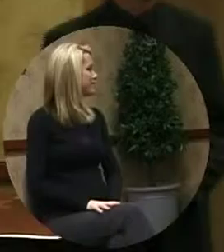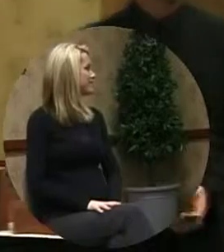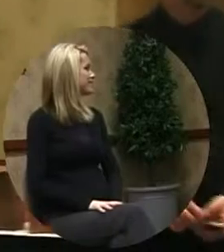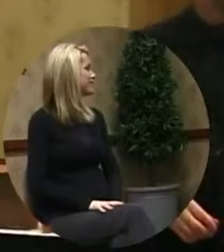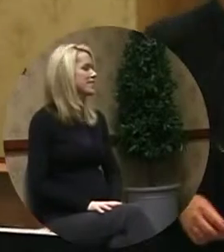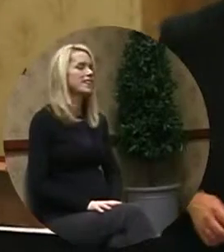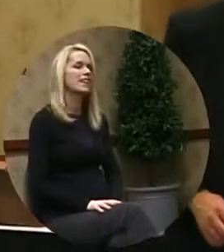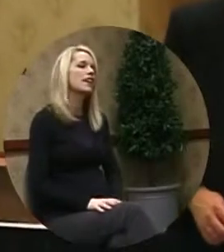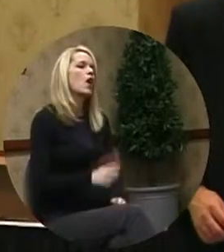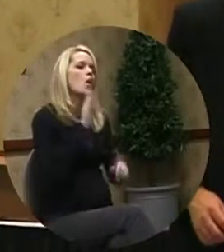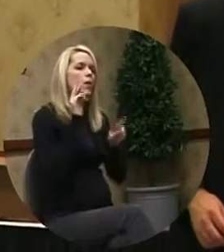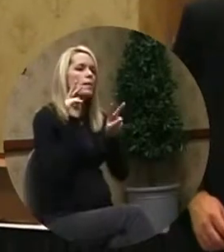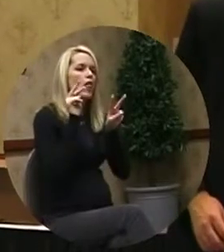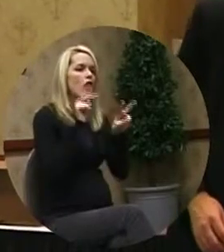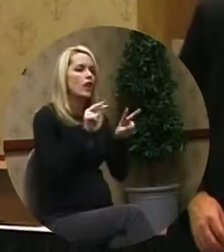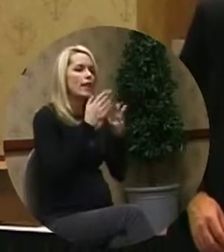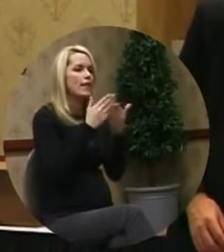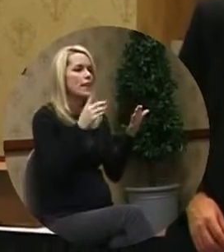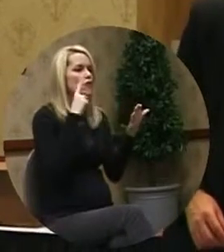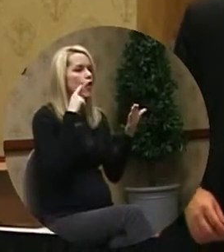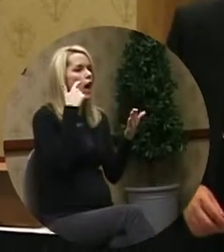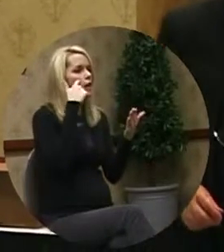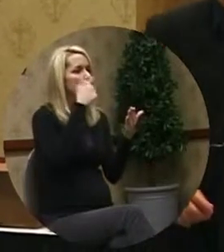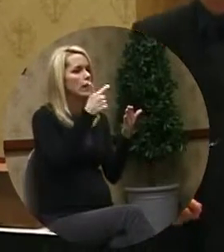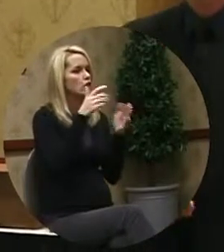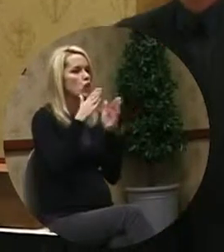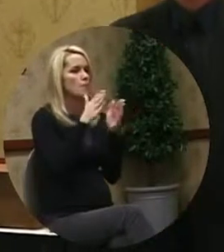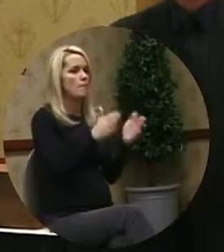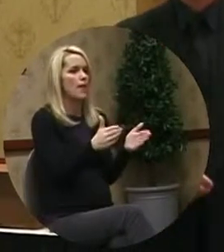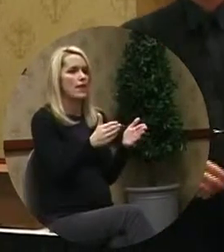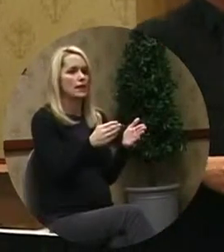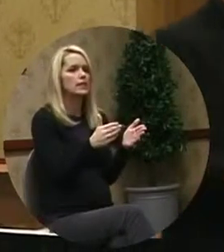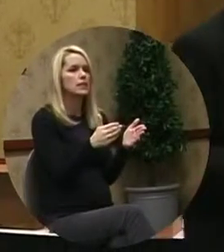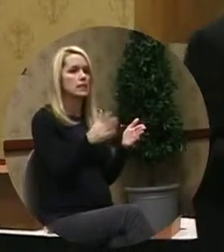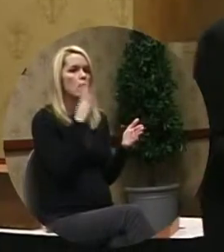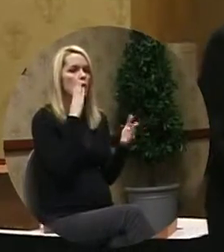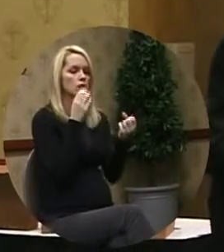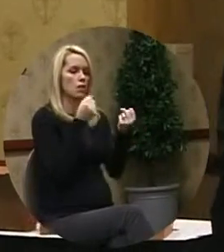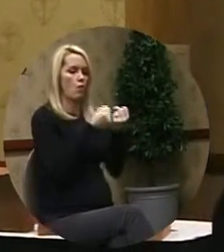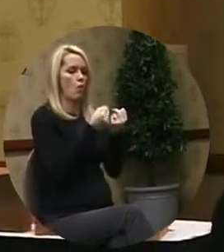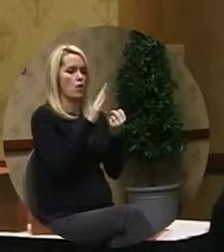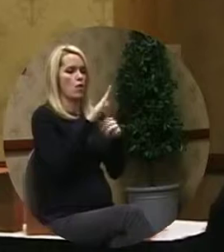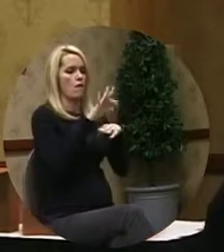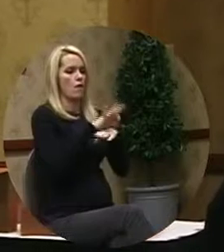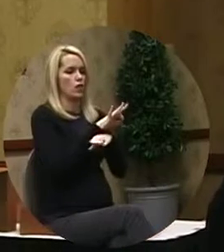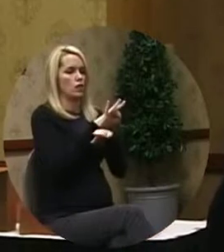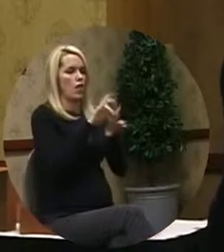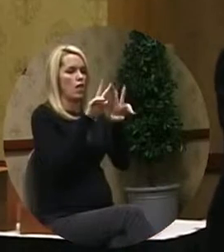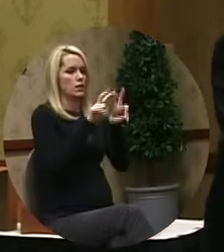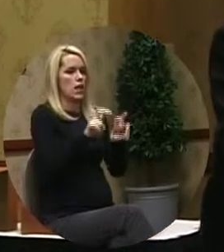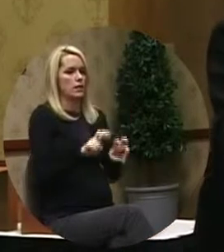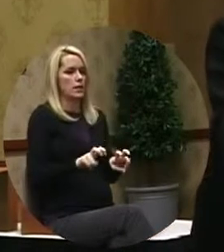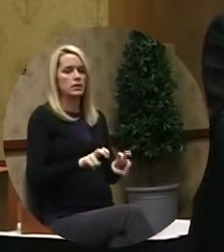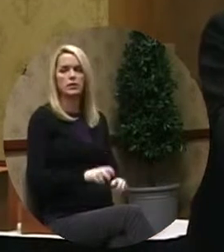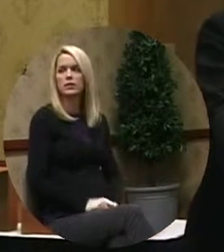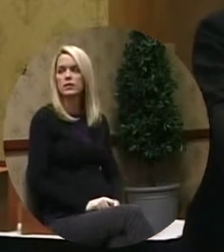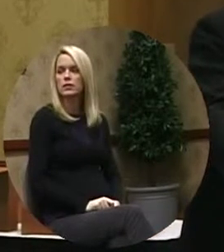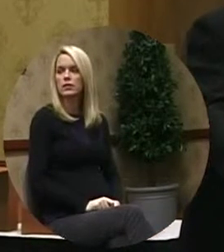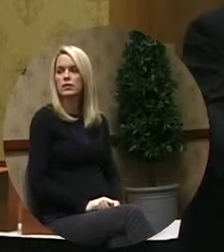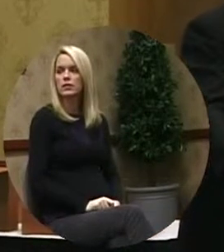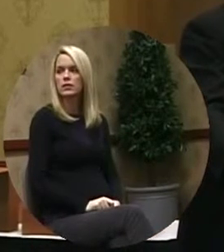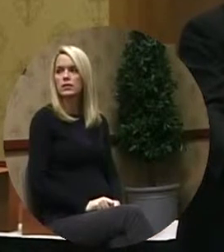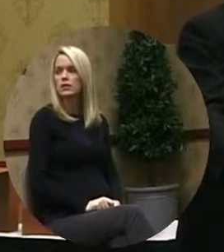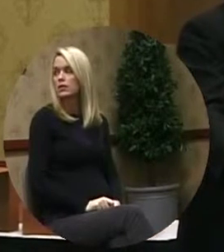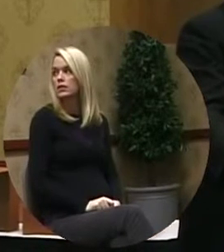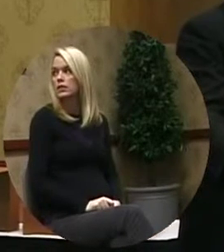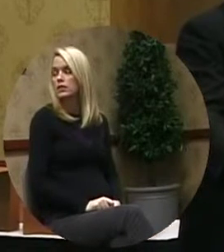some of those things for observational methods to go with and support your functional assessment. So what am I